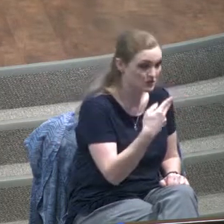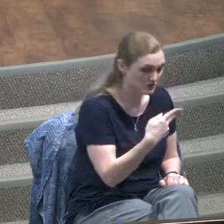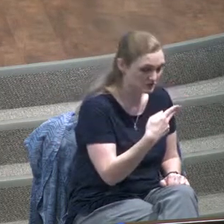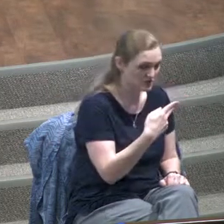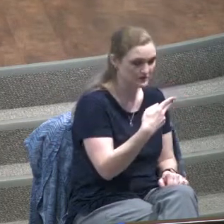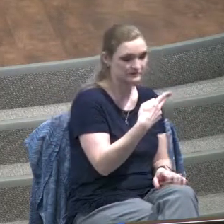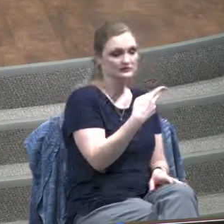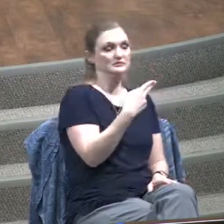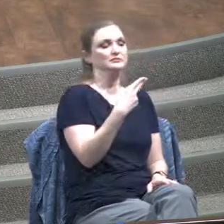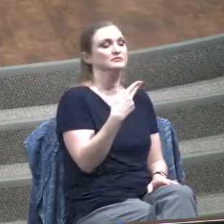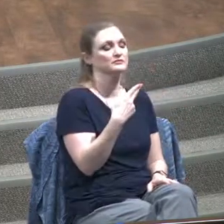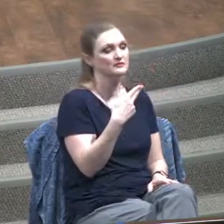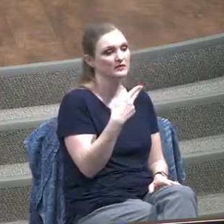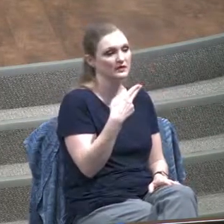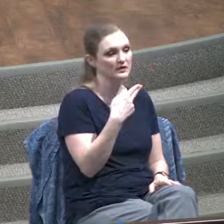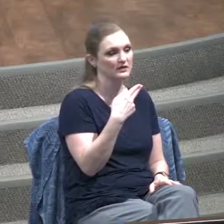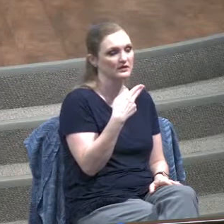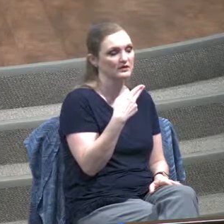following the